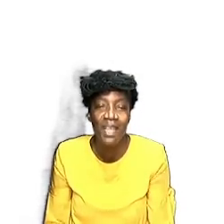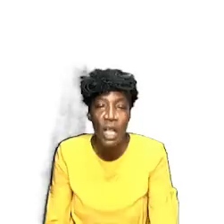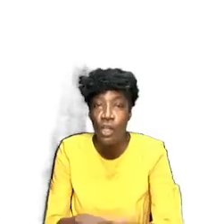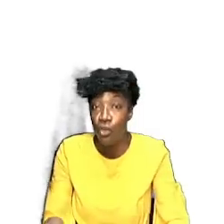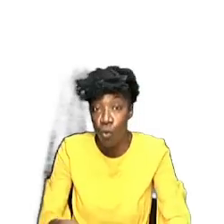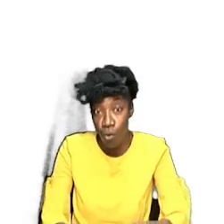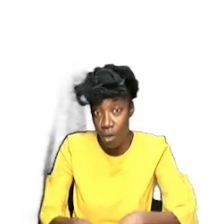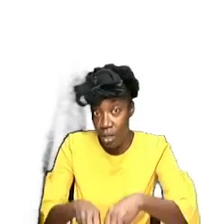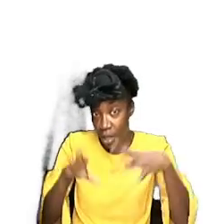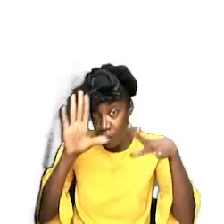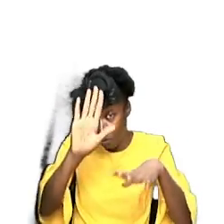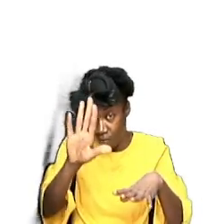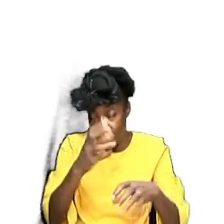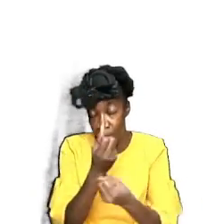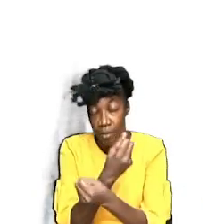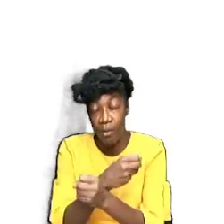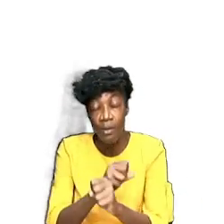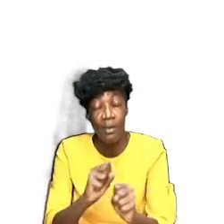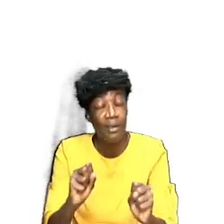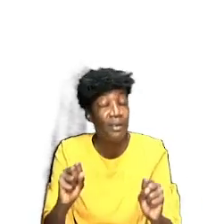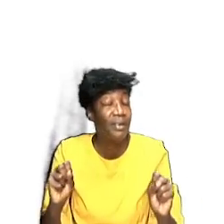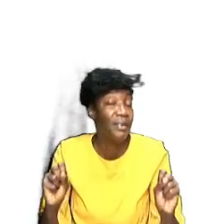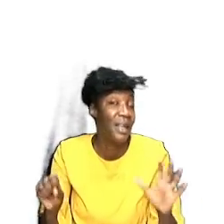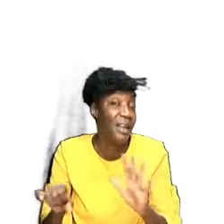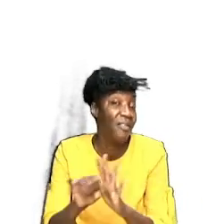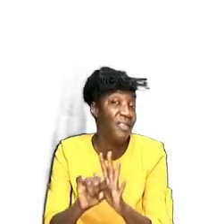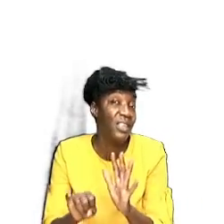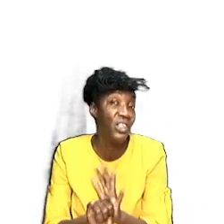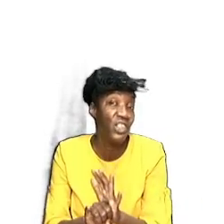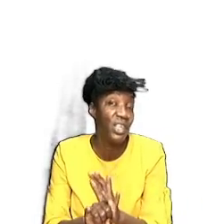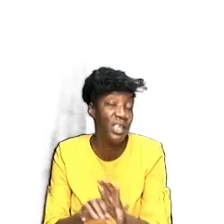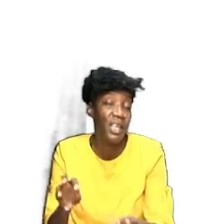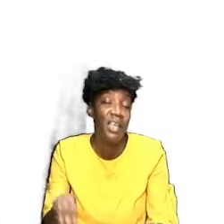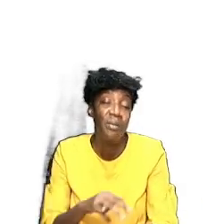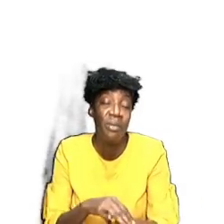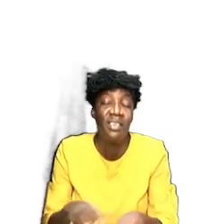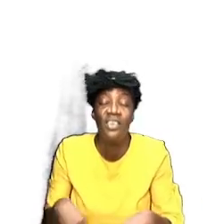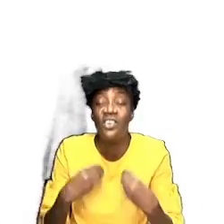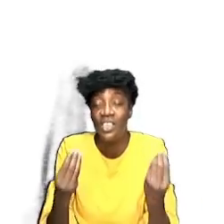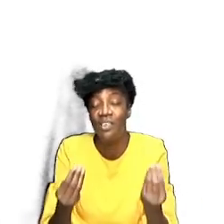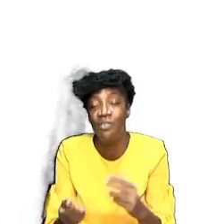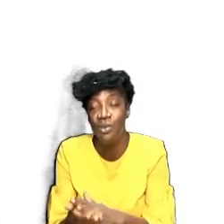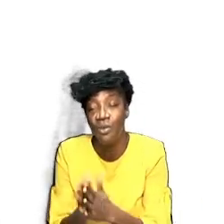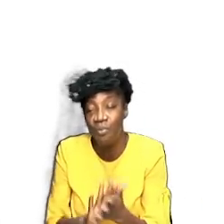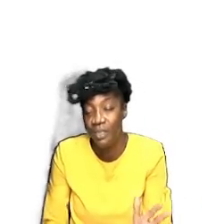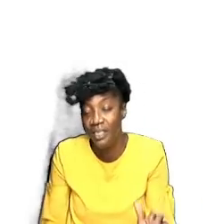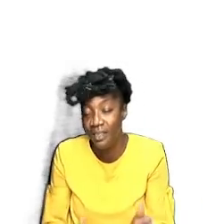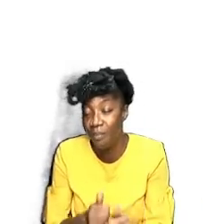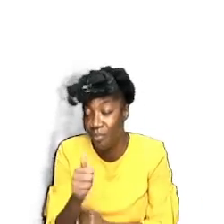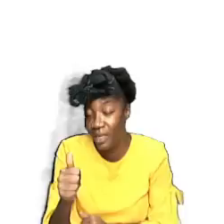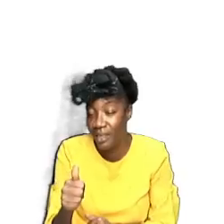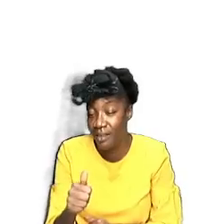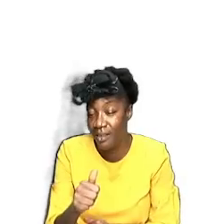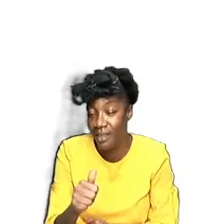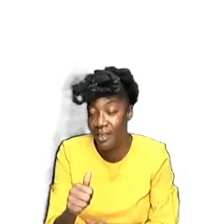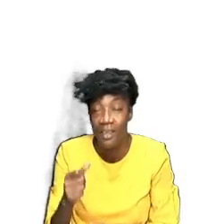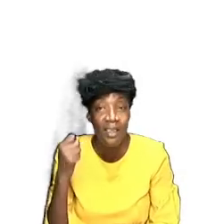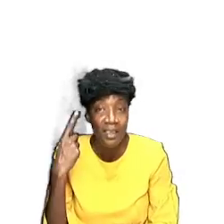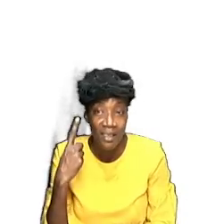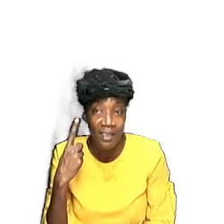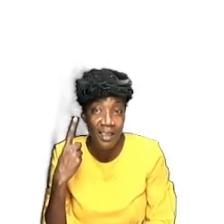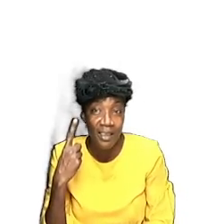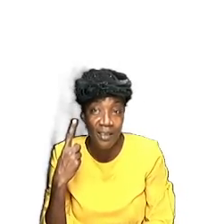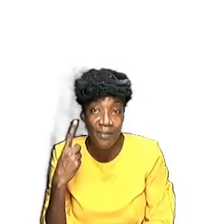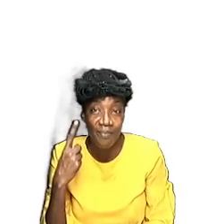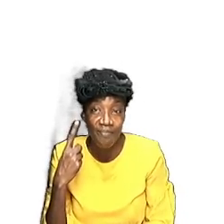your salvation. The salvation message gives you peace that passes all understanding. Then the scripture goes on to talk about